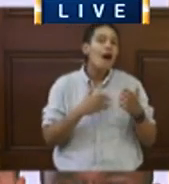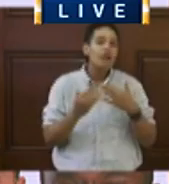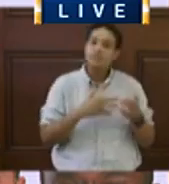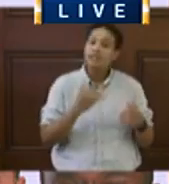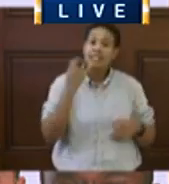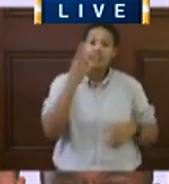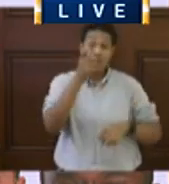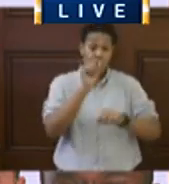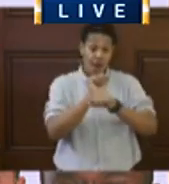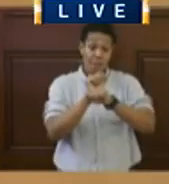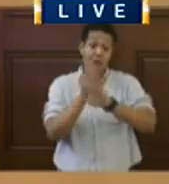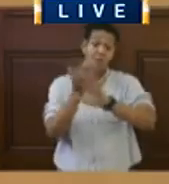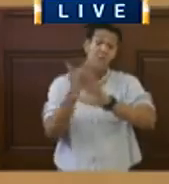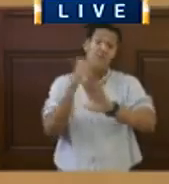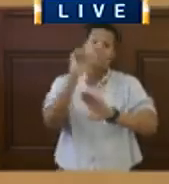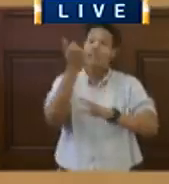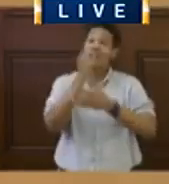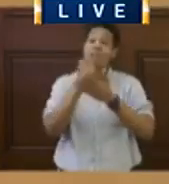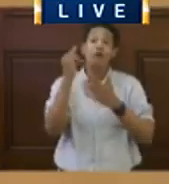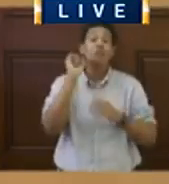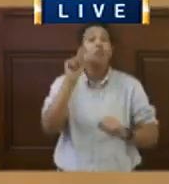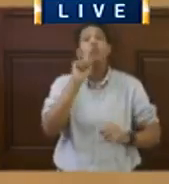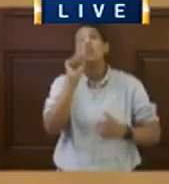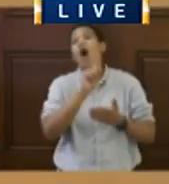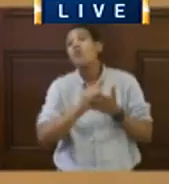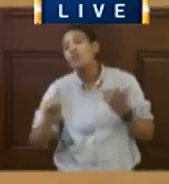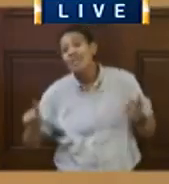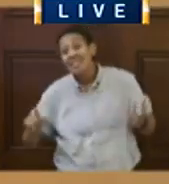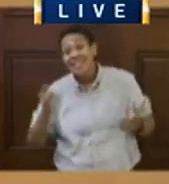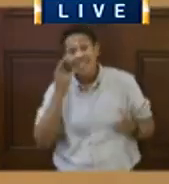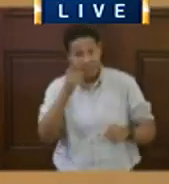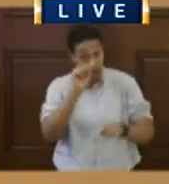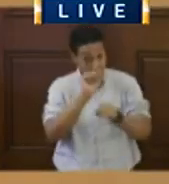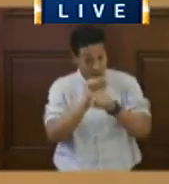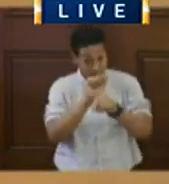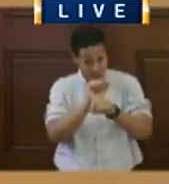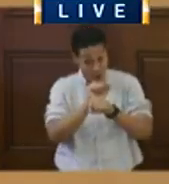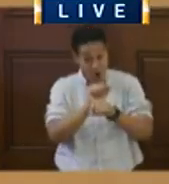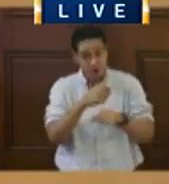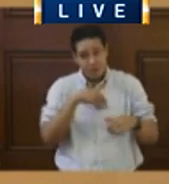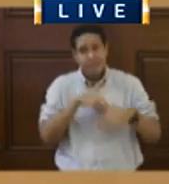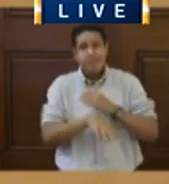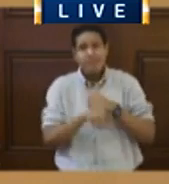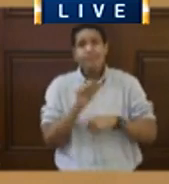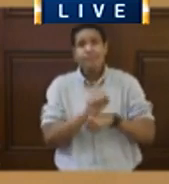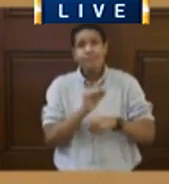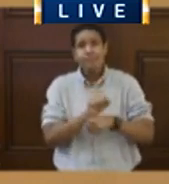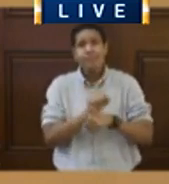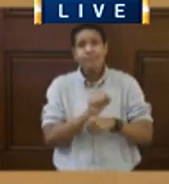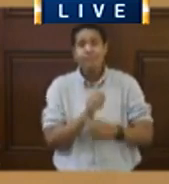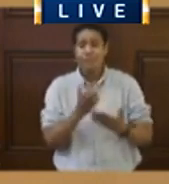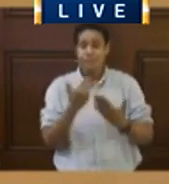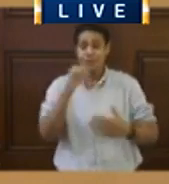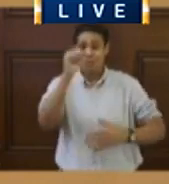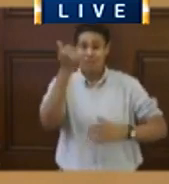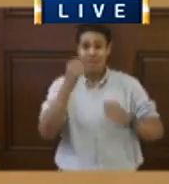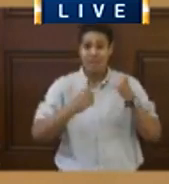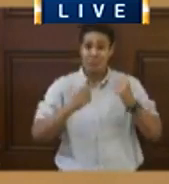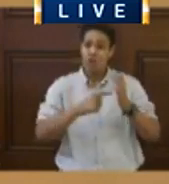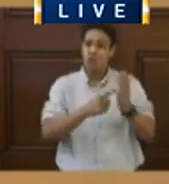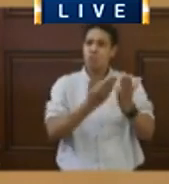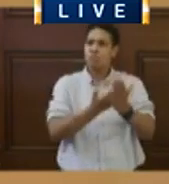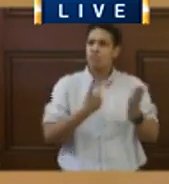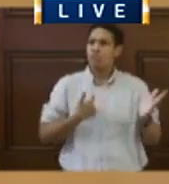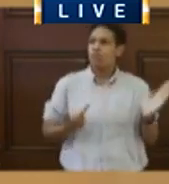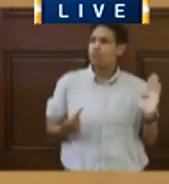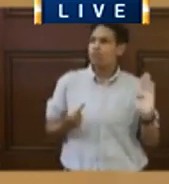could have been a week before the 10th of March, as long as they were employed before the 10th of March, and they can validate that and